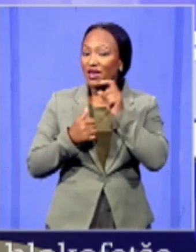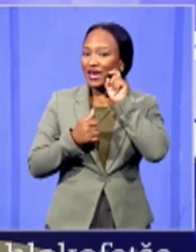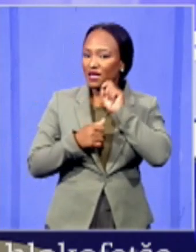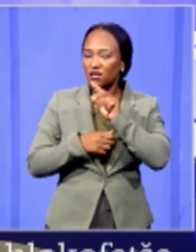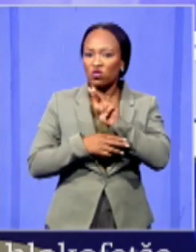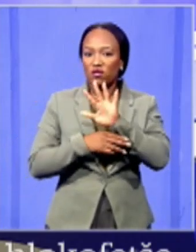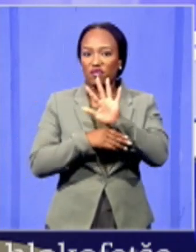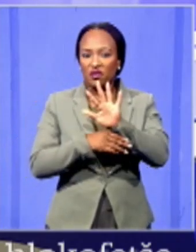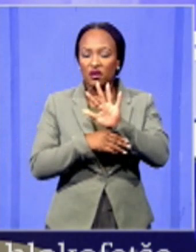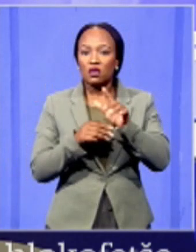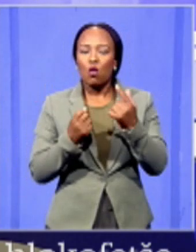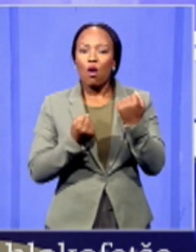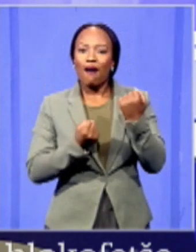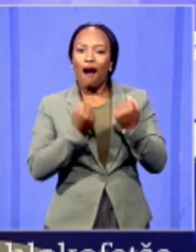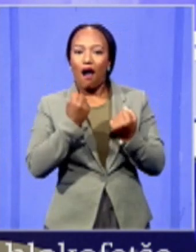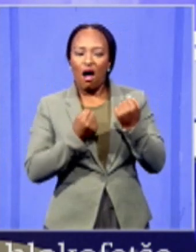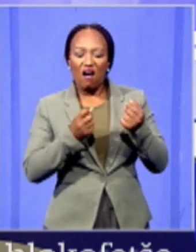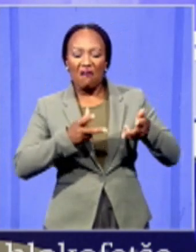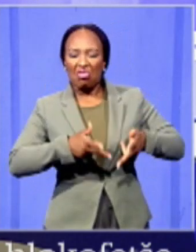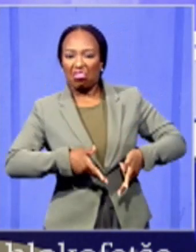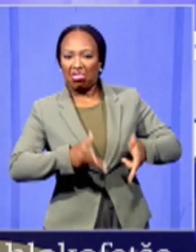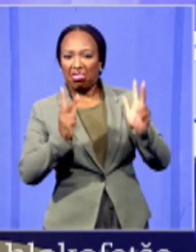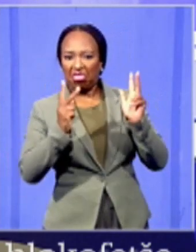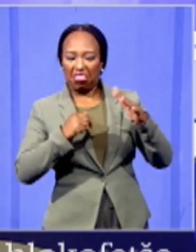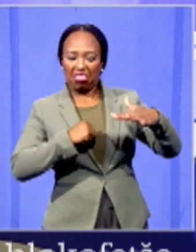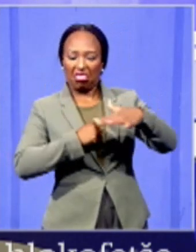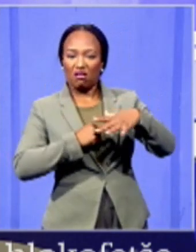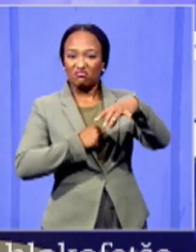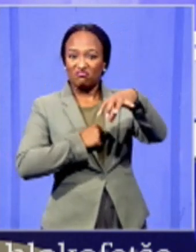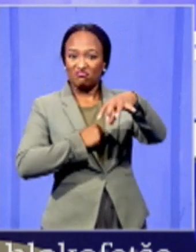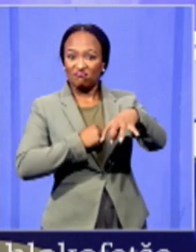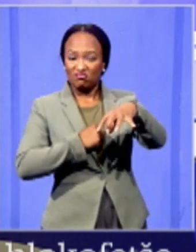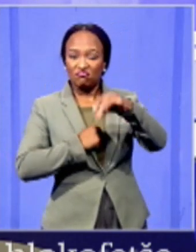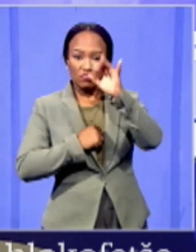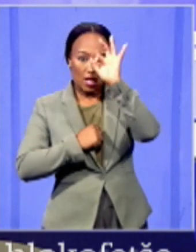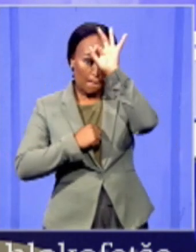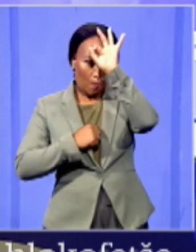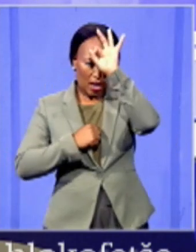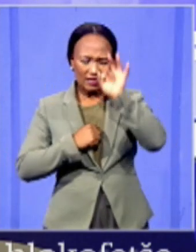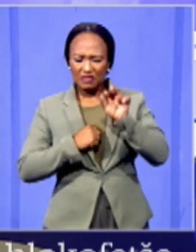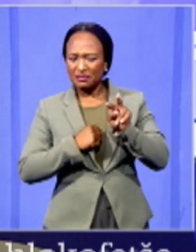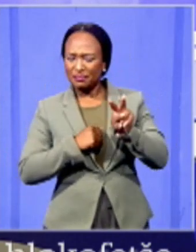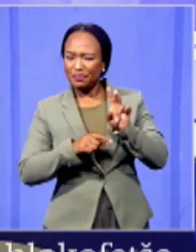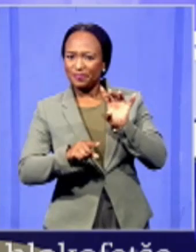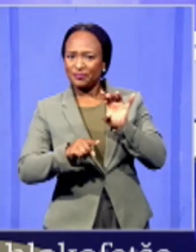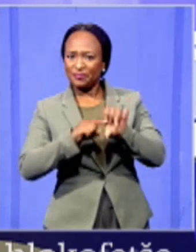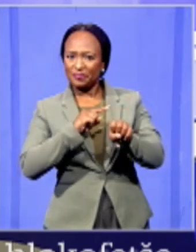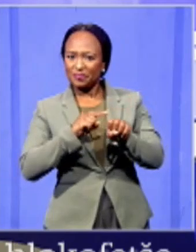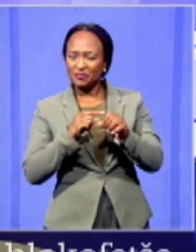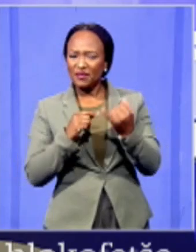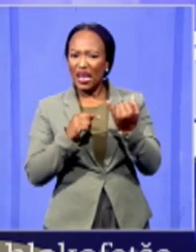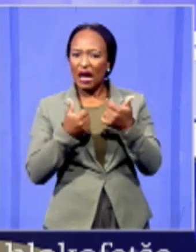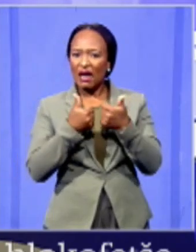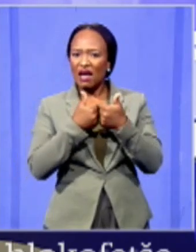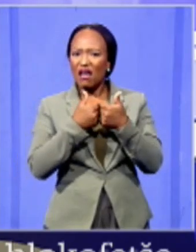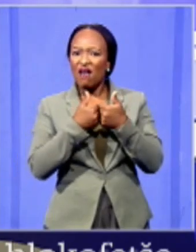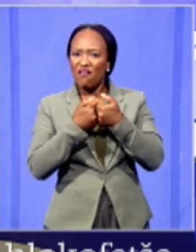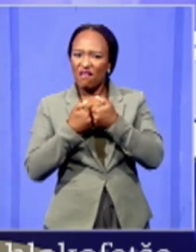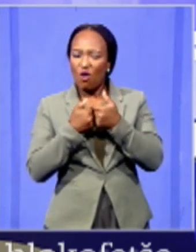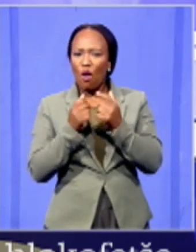yo le sona se hweditšwe se tlogetše lefelong la bošula bjong. Maphodisa a re go bontšha eke go bile diphapano tša go amana le dikgaruru